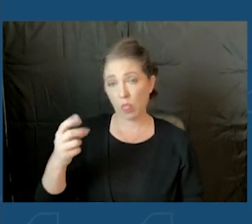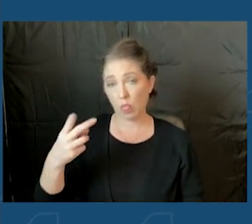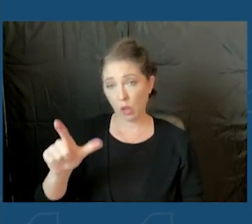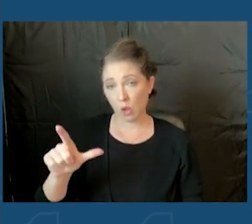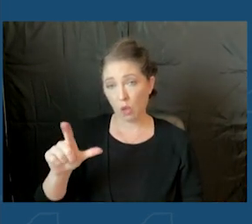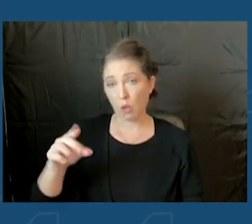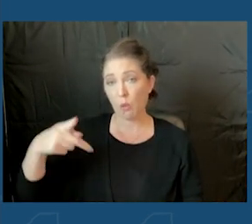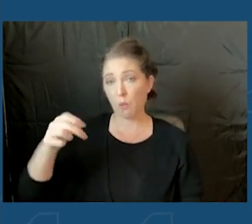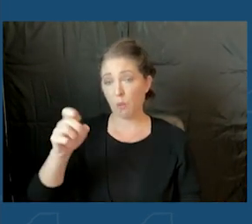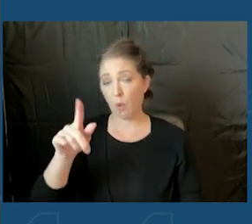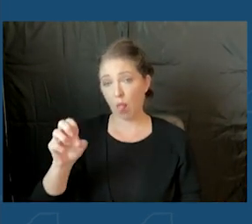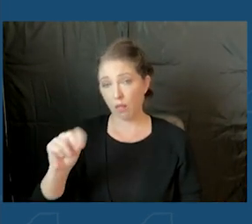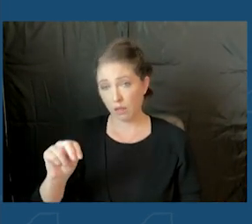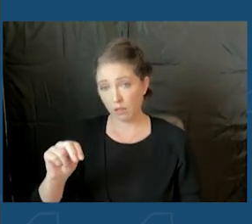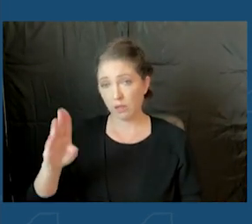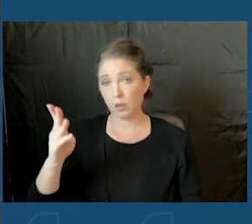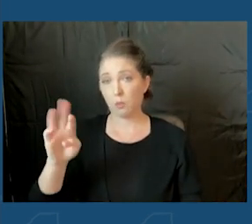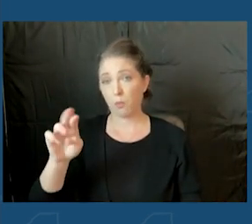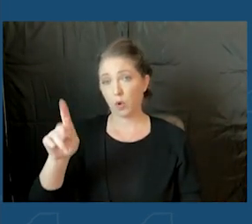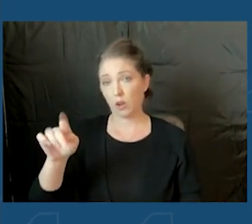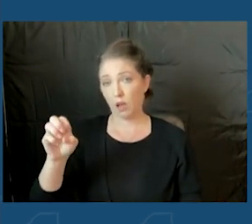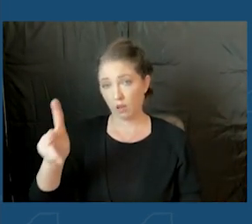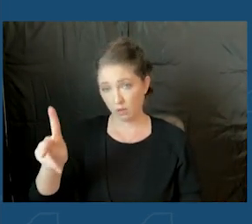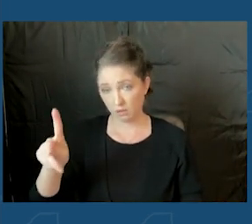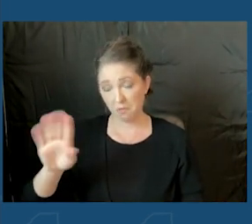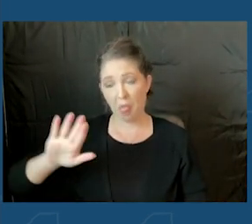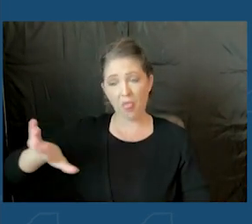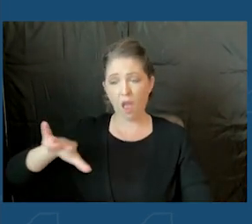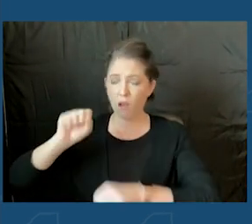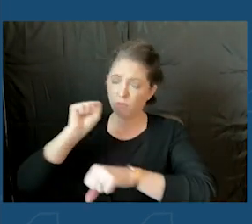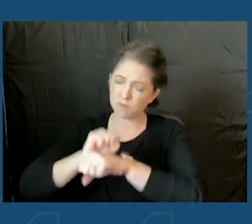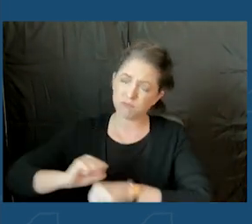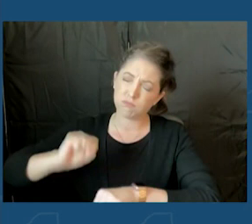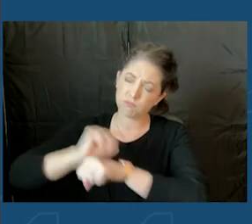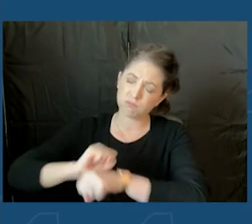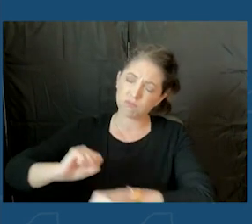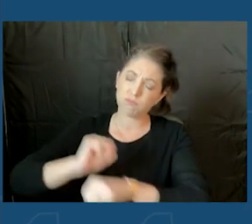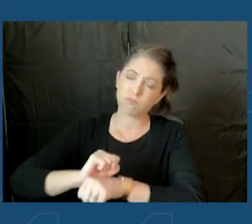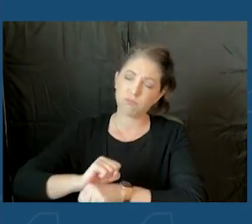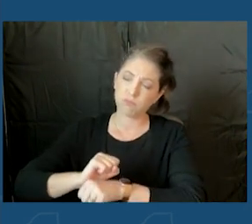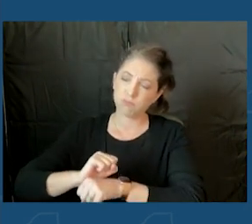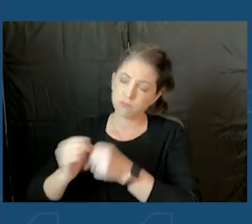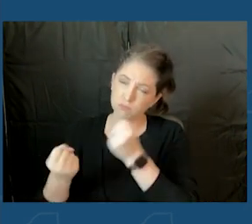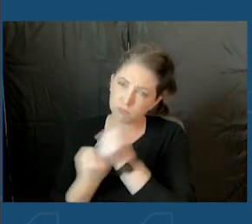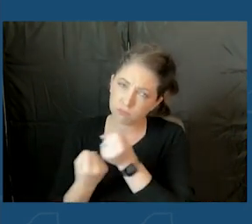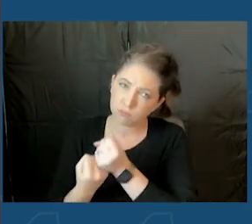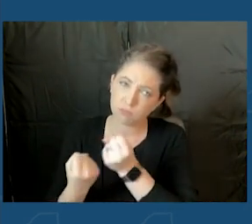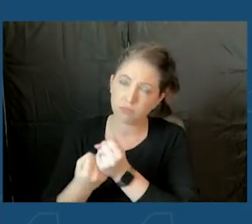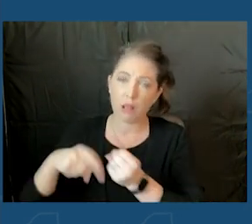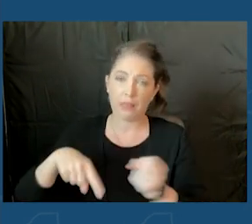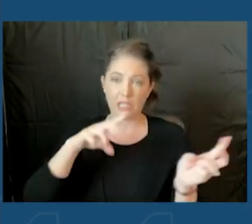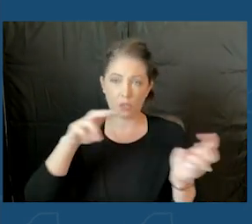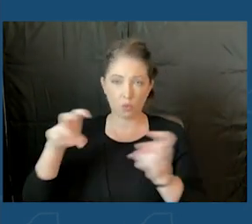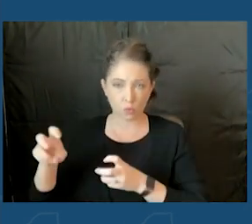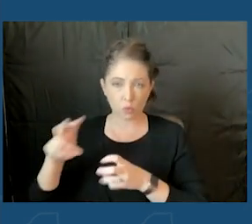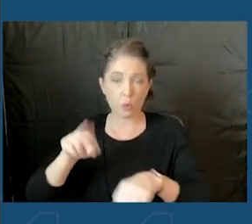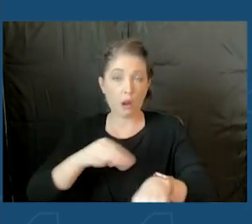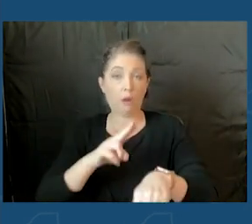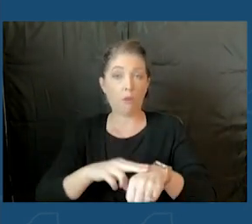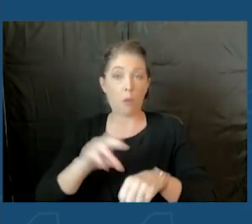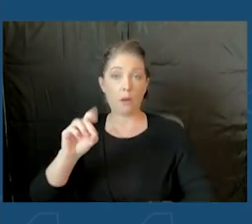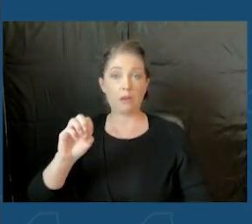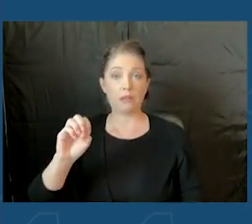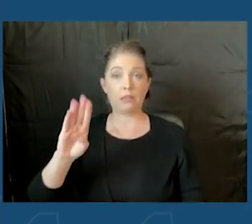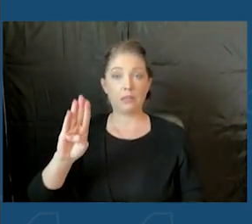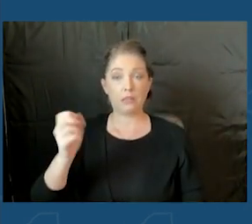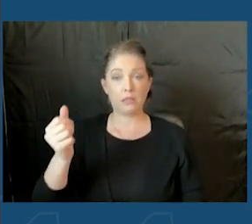Burdick, for all of their hard work and dedication to this issue, and of course to Deborah Glick, who not only sponsored